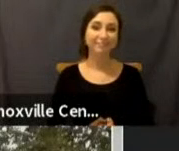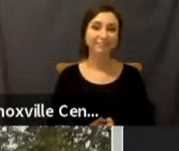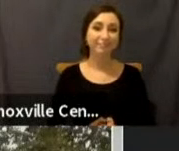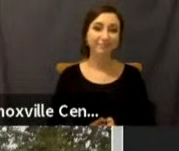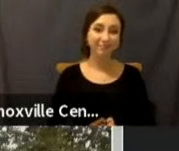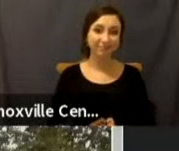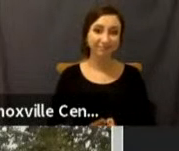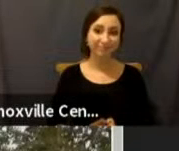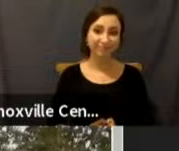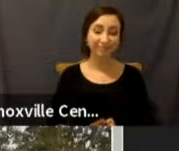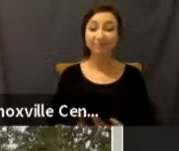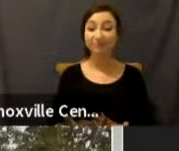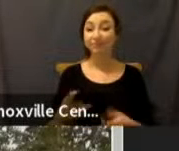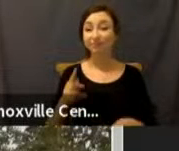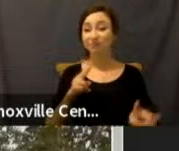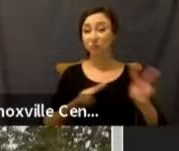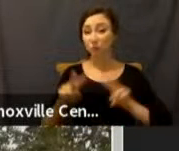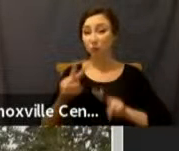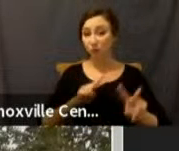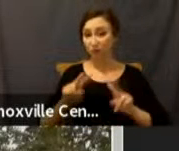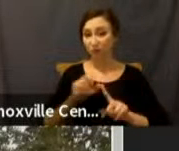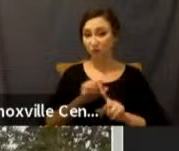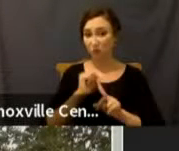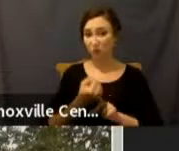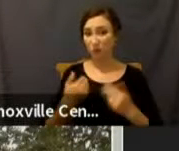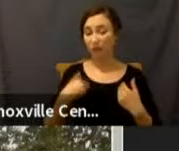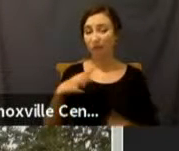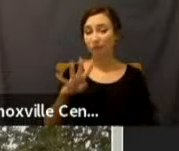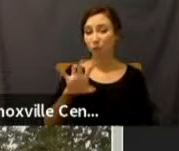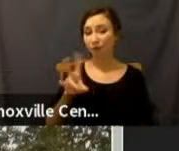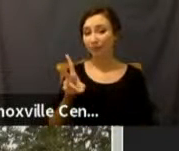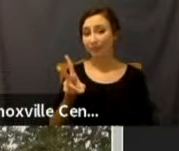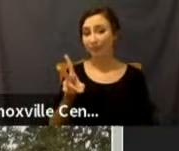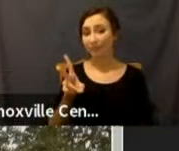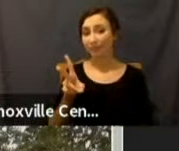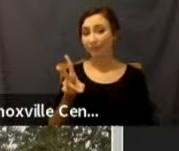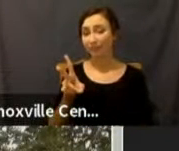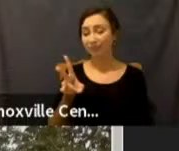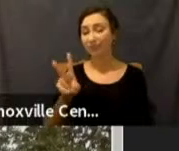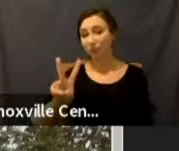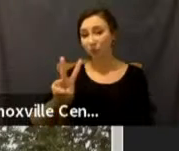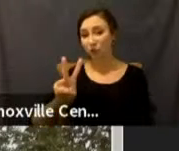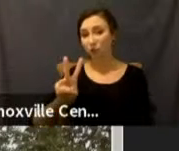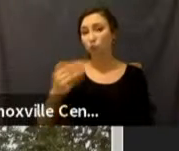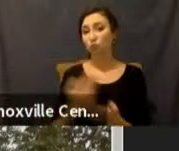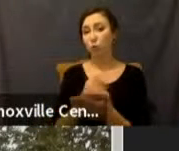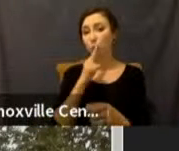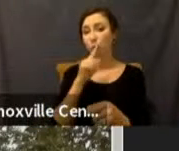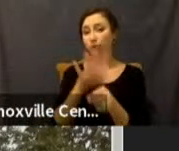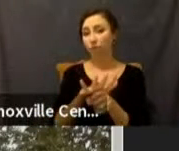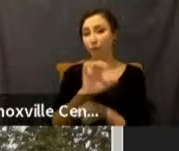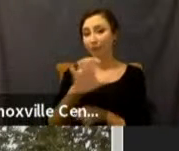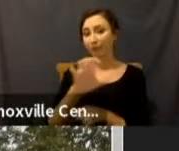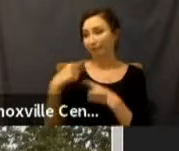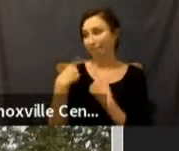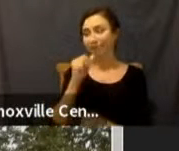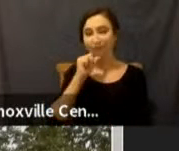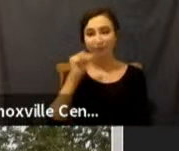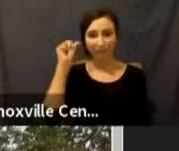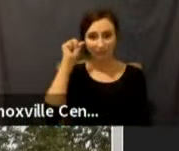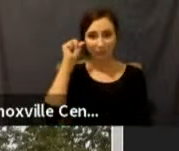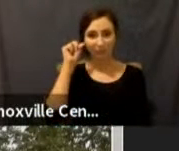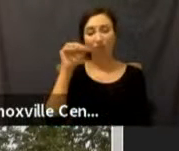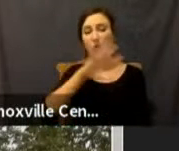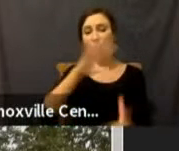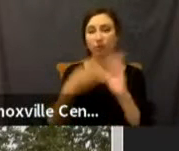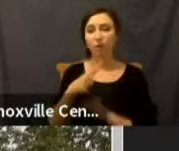So looking at our local situation, we have 472 new confirmed cases since yesterday, giving us